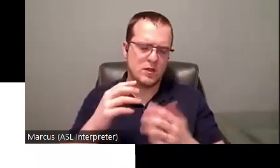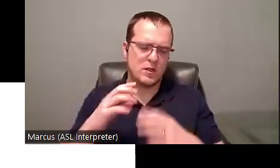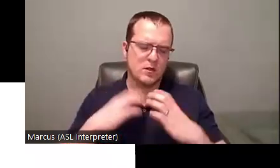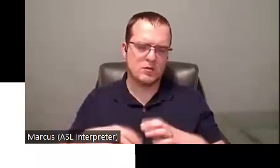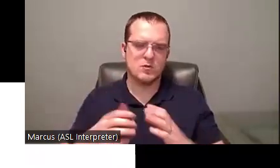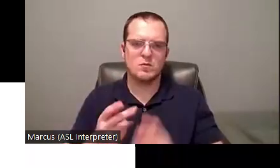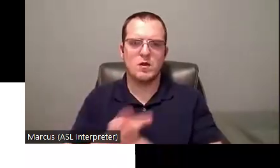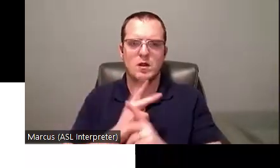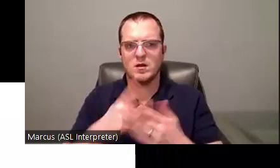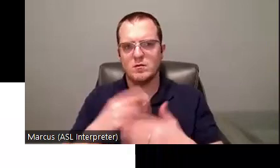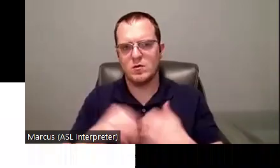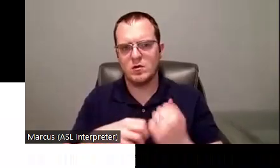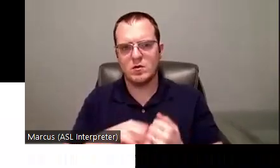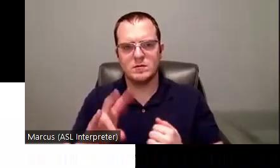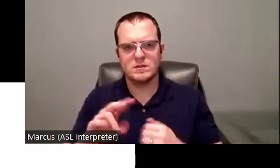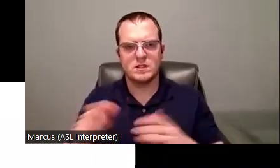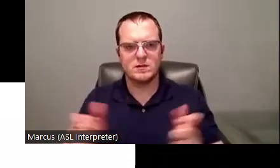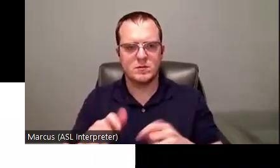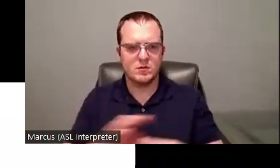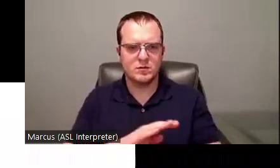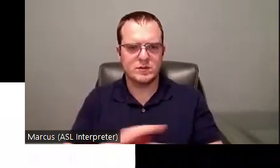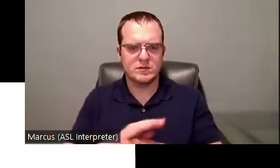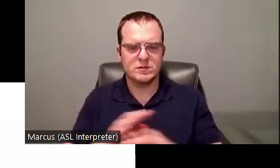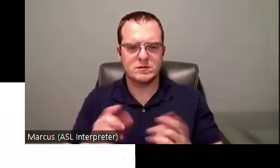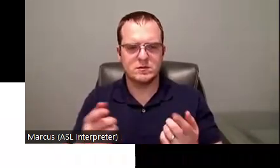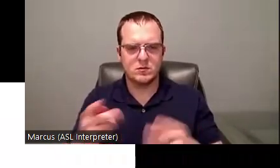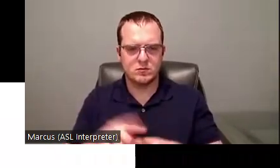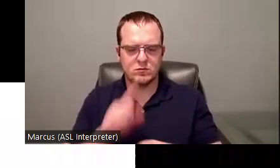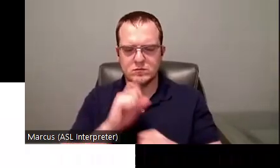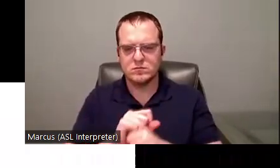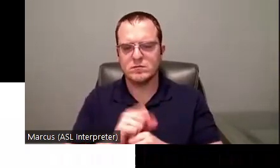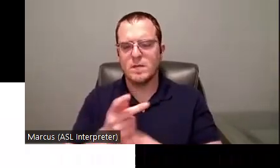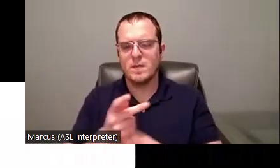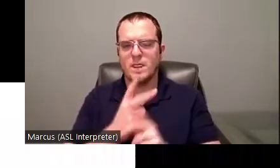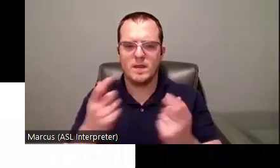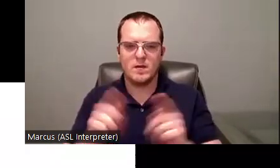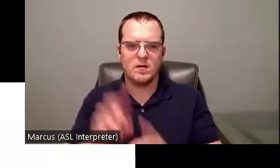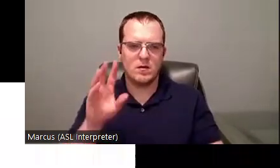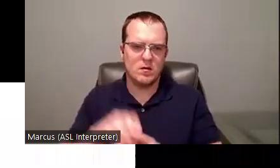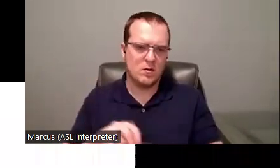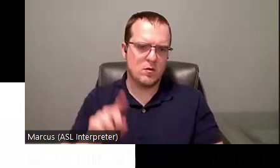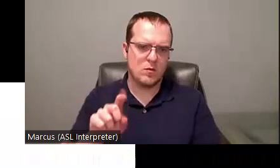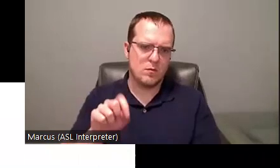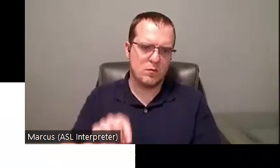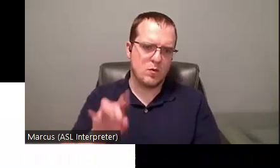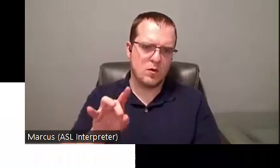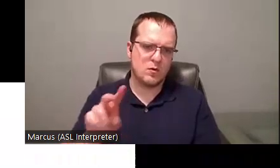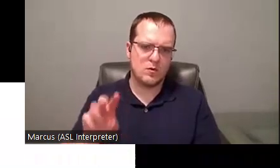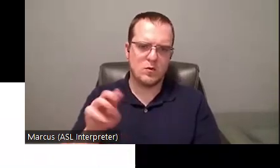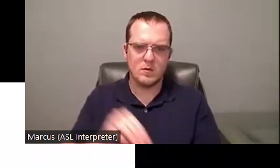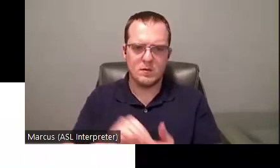programs. 7 small business loans were closed between the URA and its affiliates worth $1.82 million.